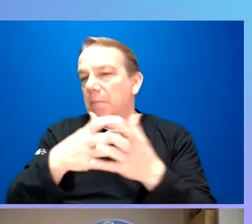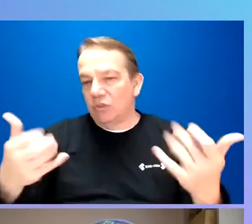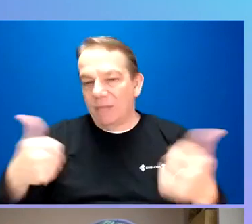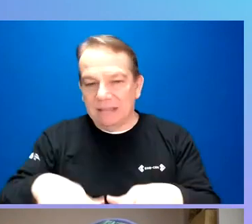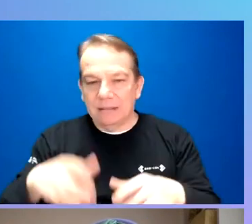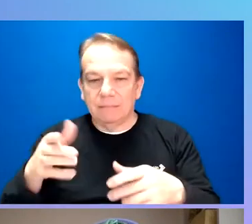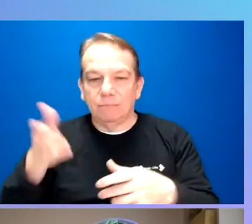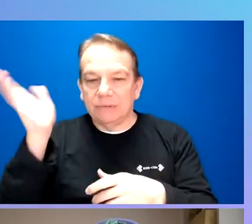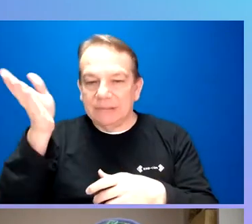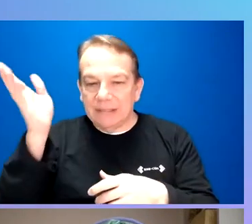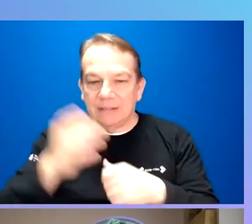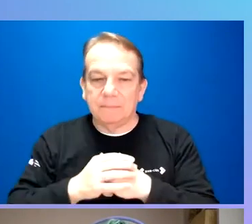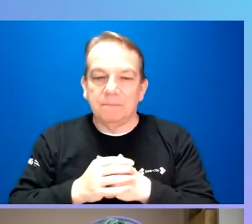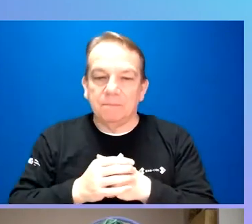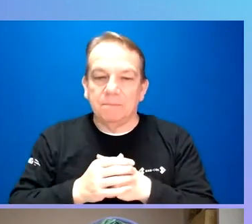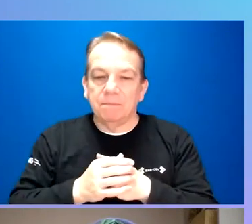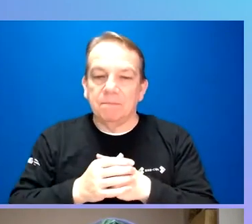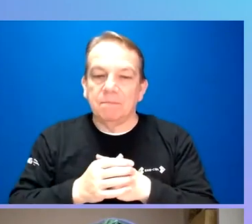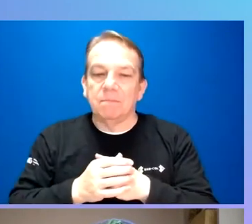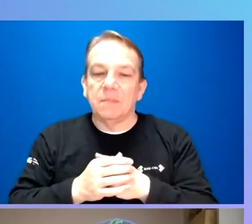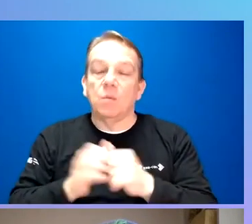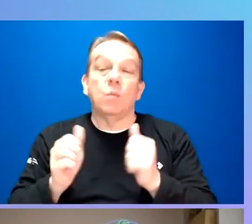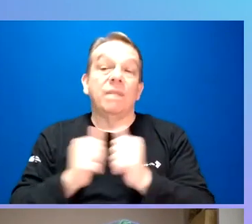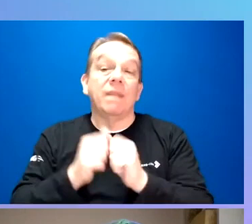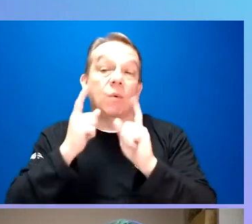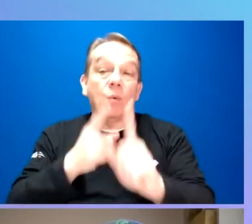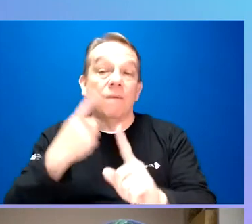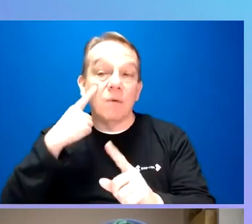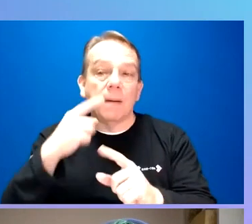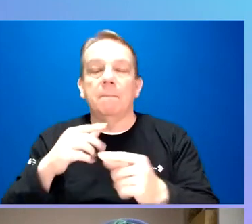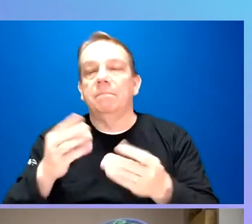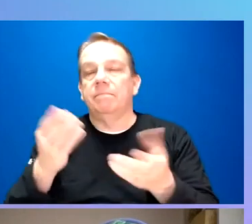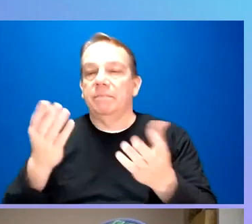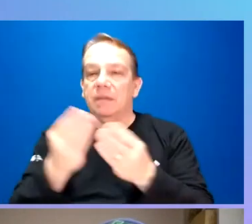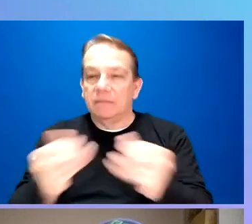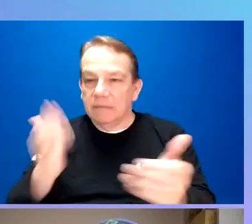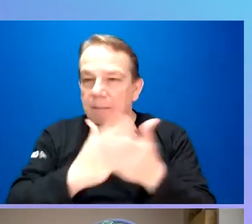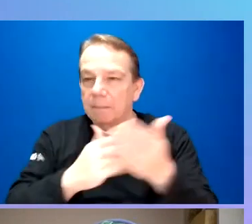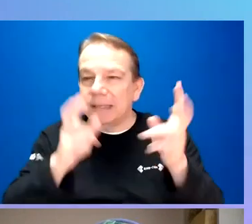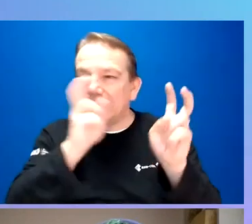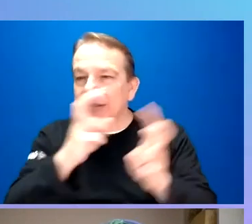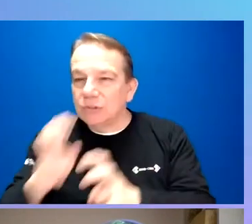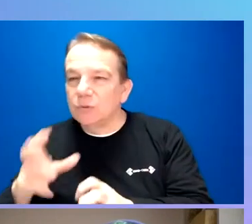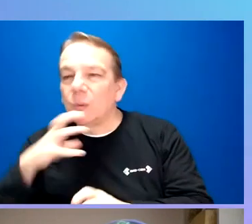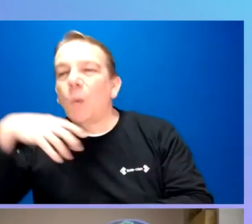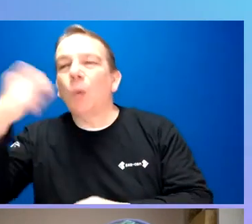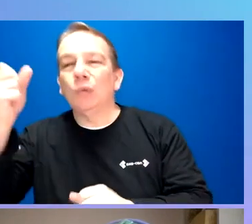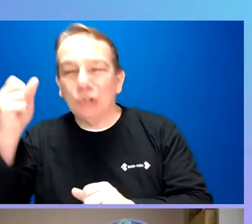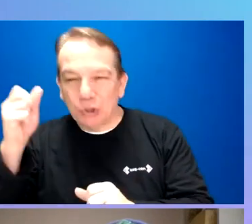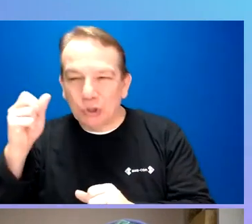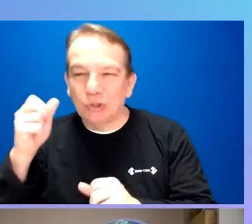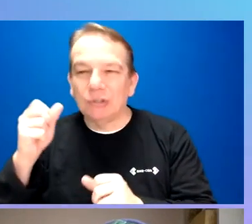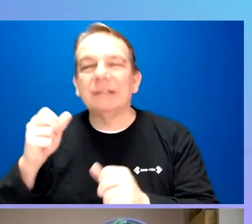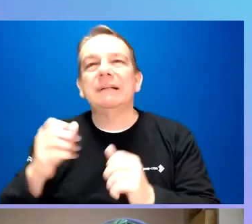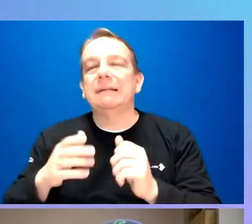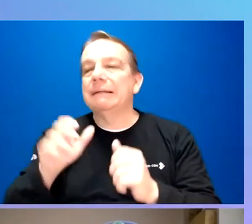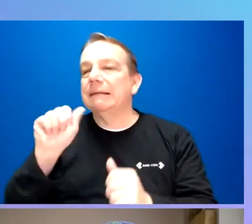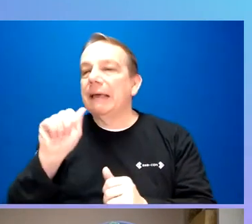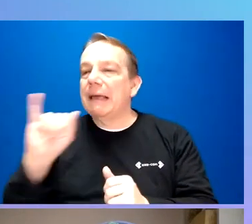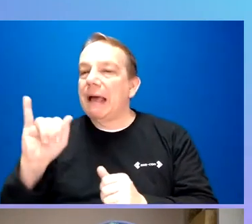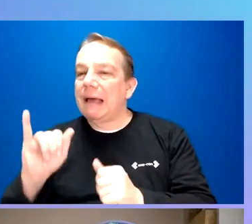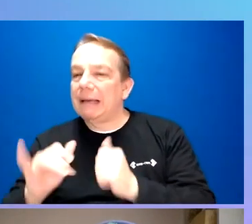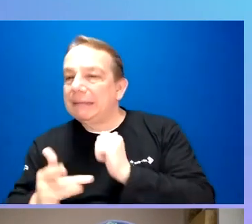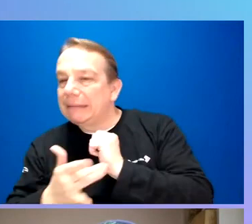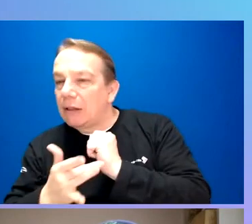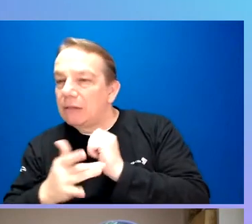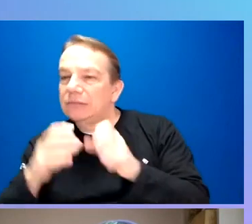since the kind of goal with that criteria was to mitigate some issues that were seen in older assistive technologies on the web. So